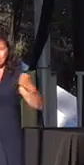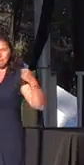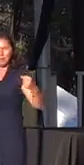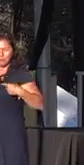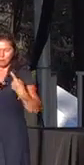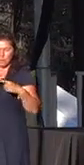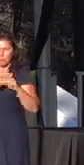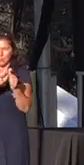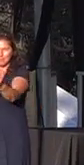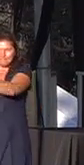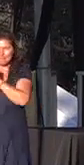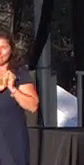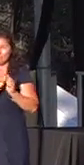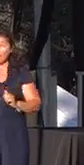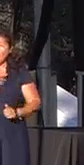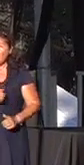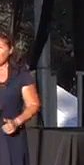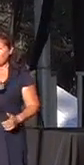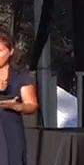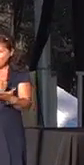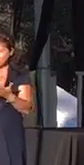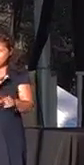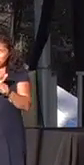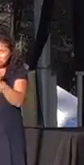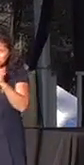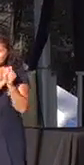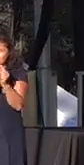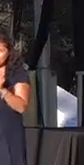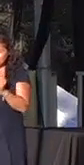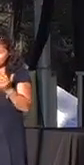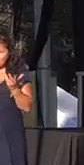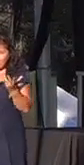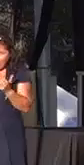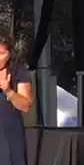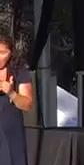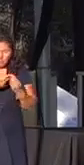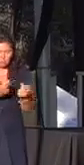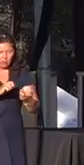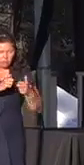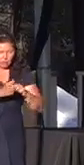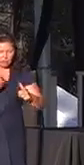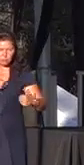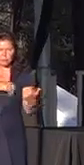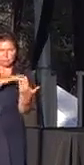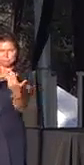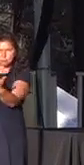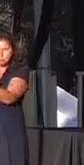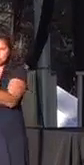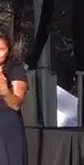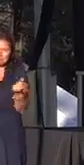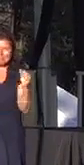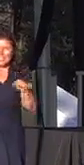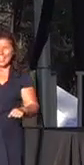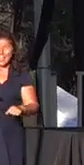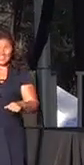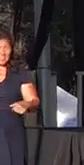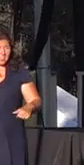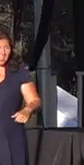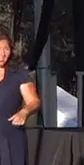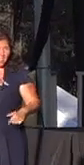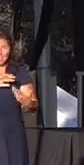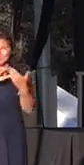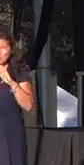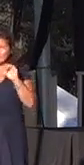working together. Our pride has helped us work together to solve the problems that we as a community have faced. Because of this unity, we have been able to